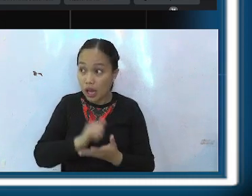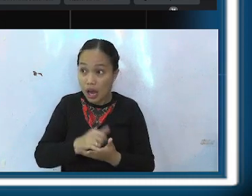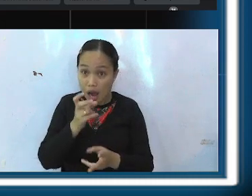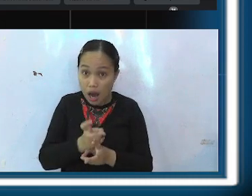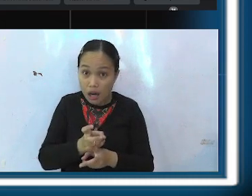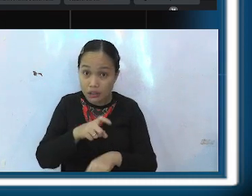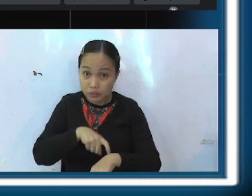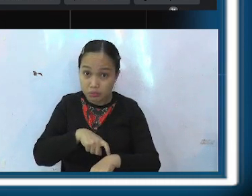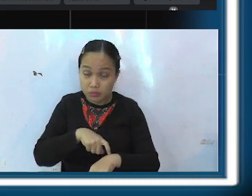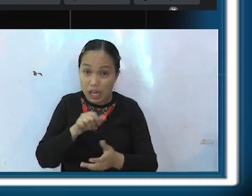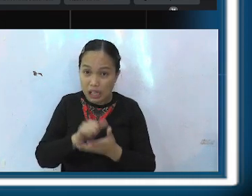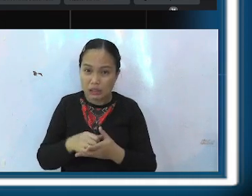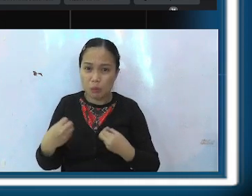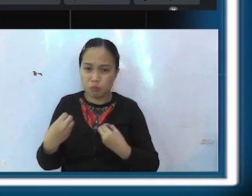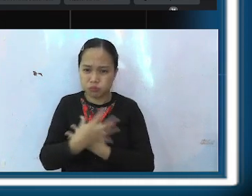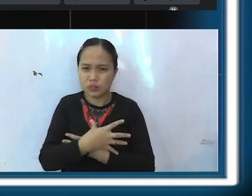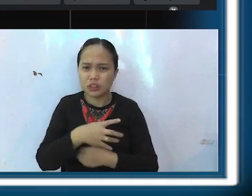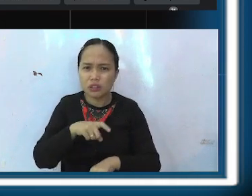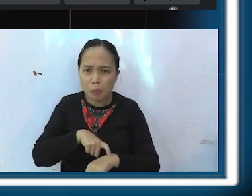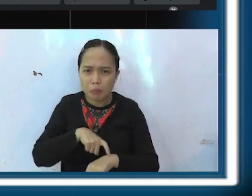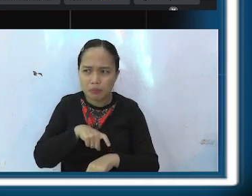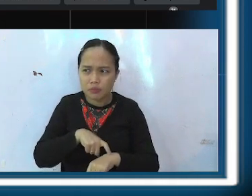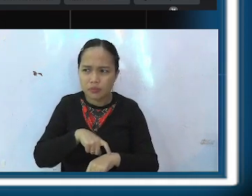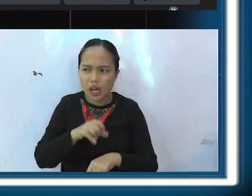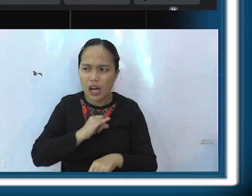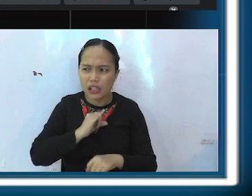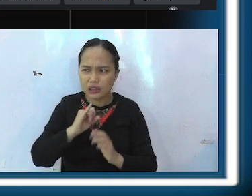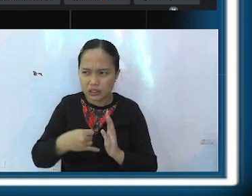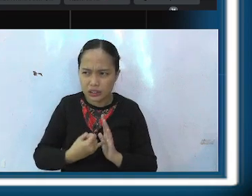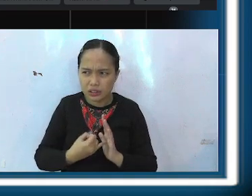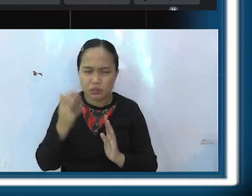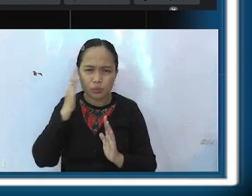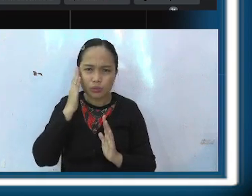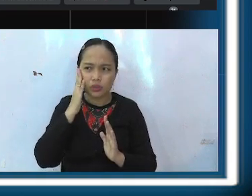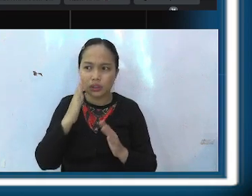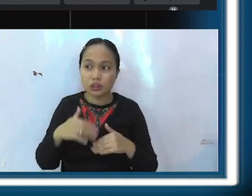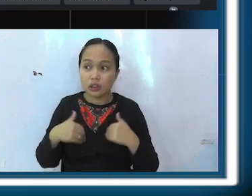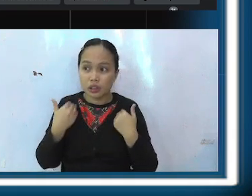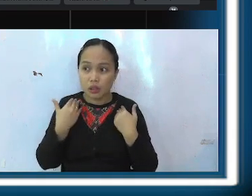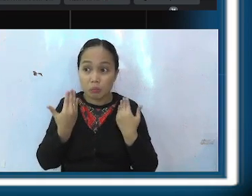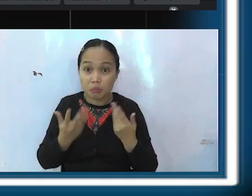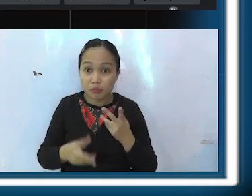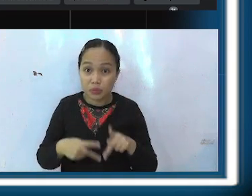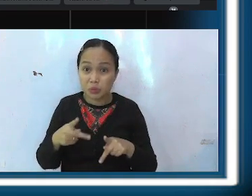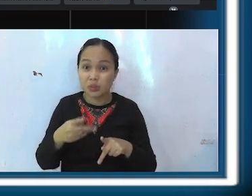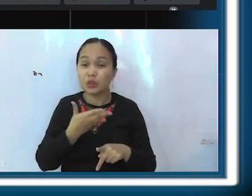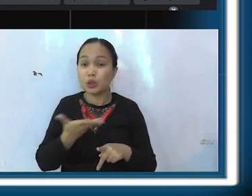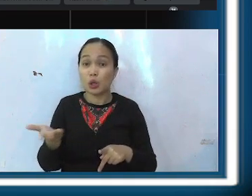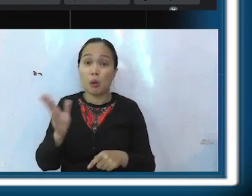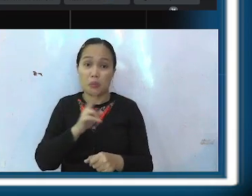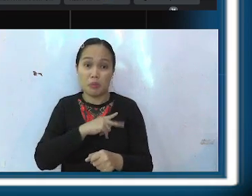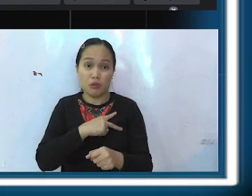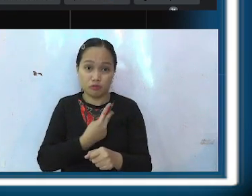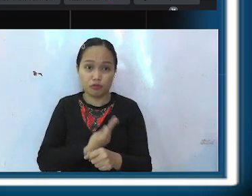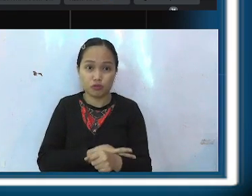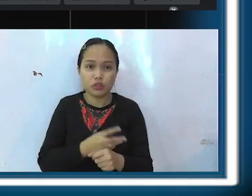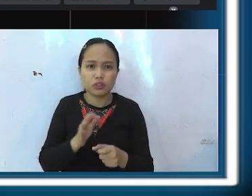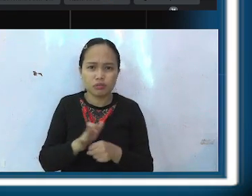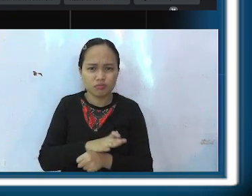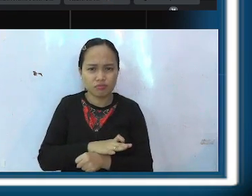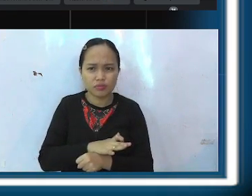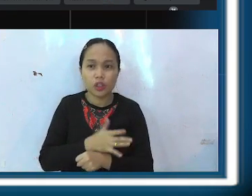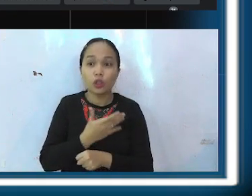through your scary times. Yeah, you that's, know right. What I mean? That's right. That's right. Young people, you're powerful. Yeah. You're powerful.